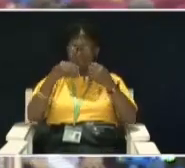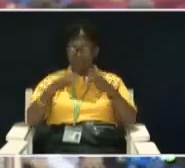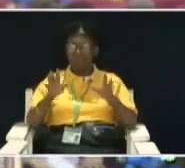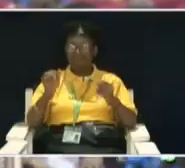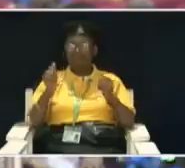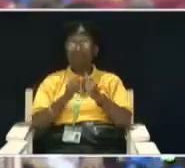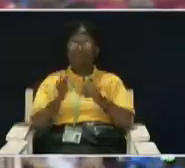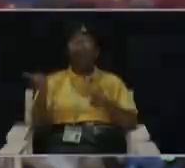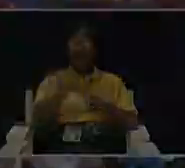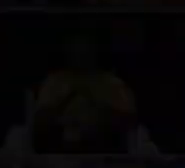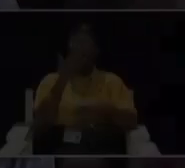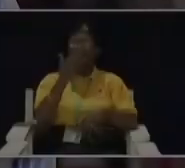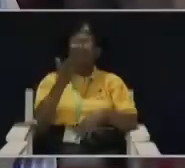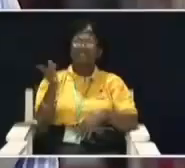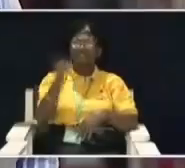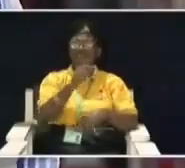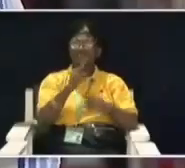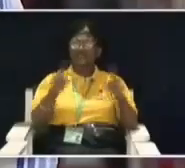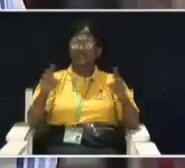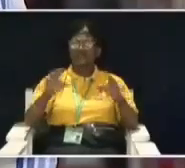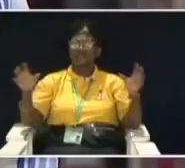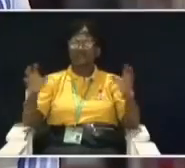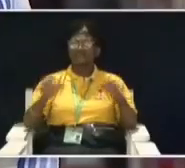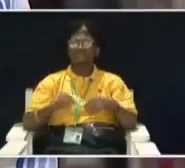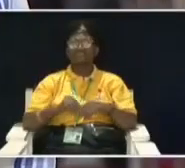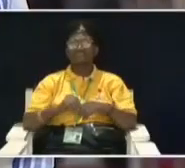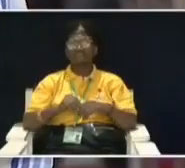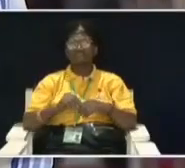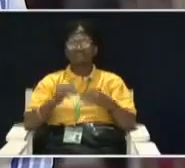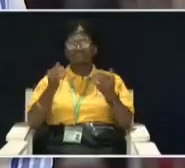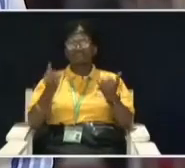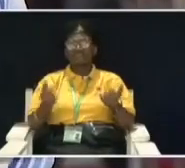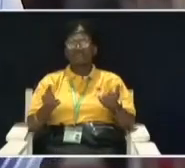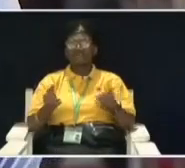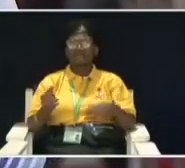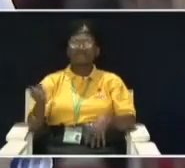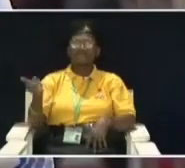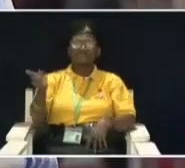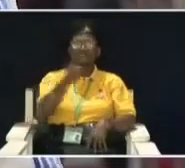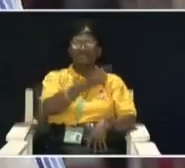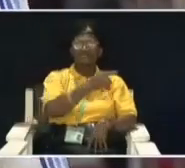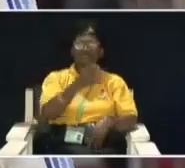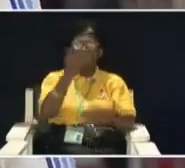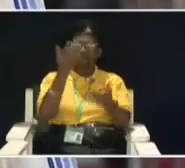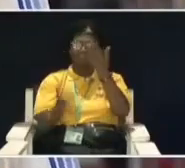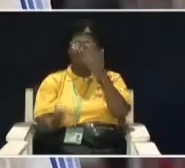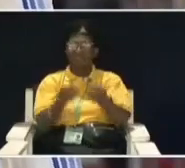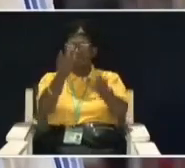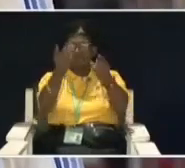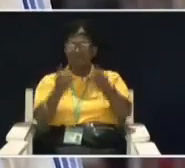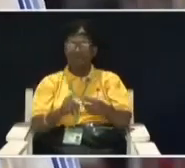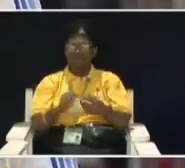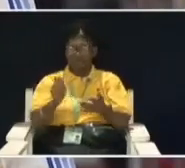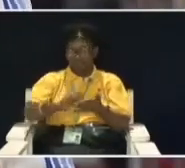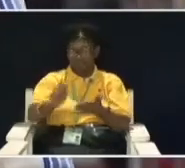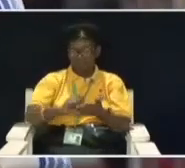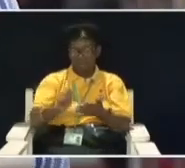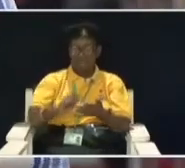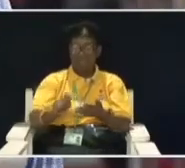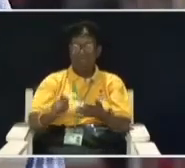Congratulations. Now, we may want to write down our prayer points now.